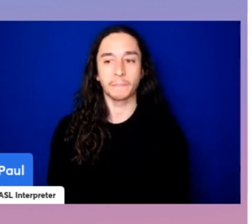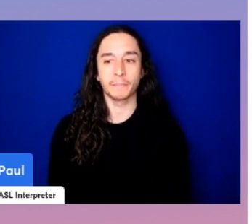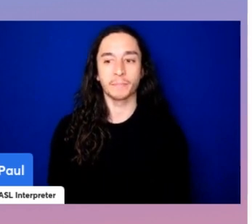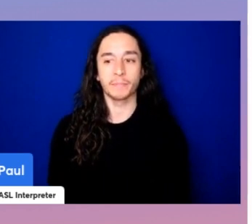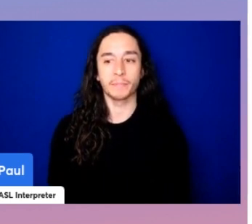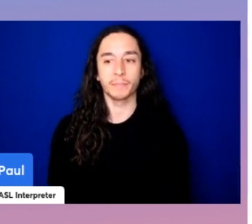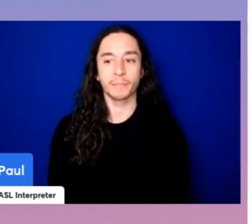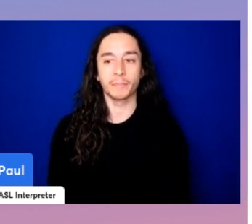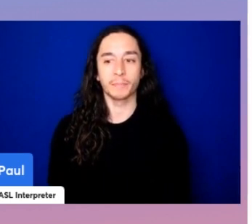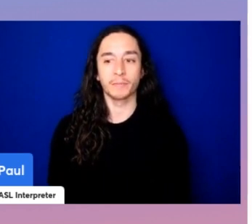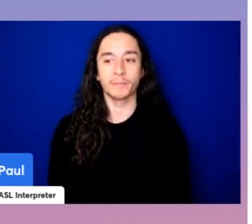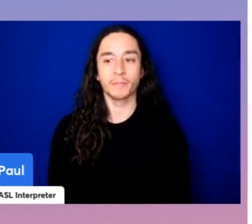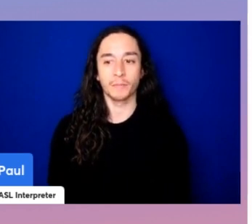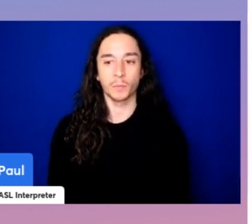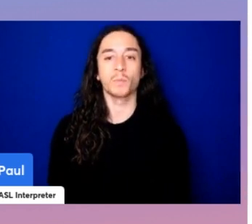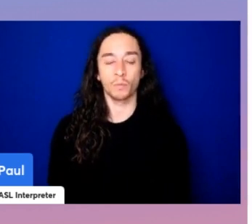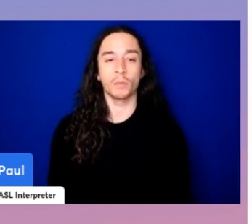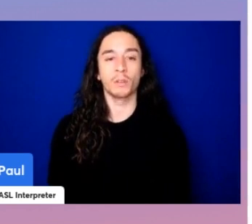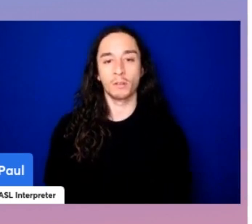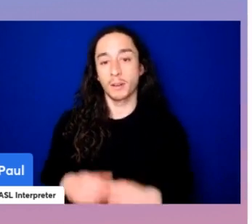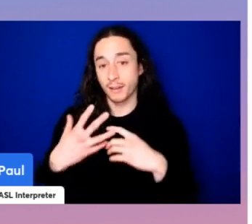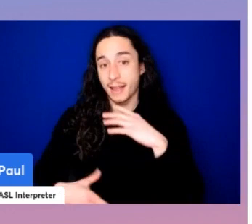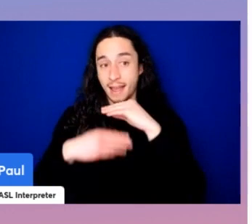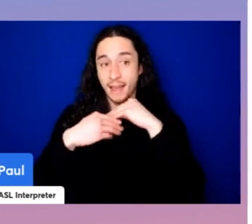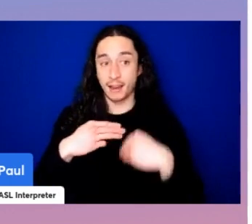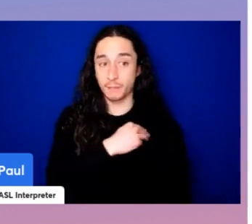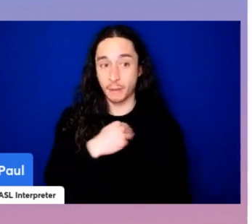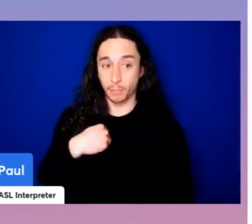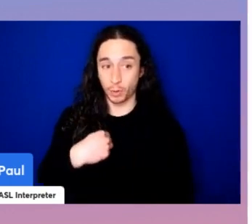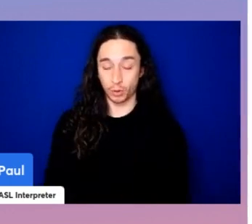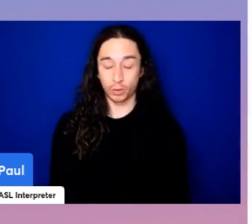in order to add a member,